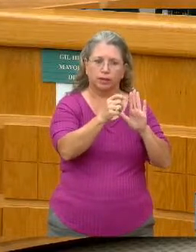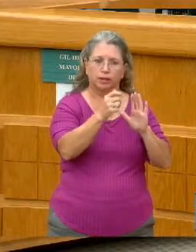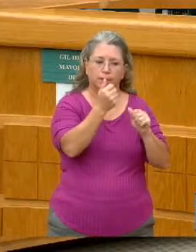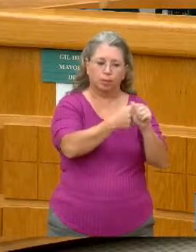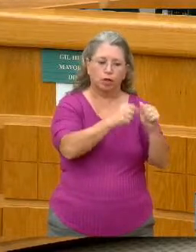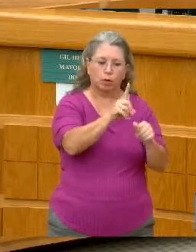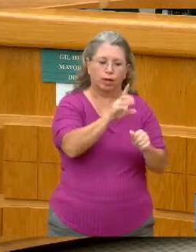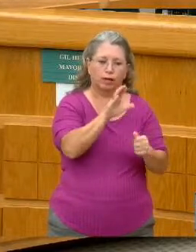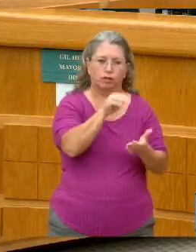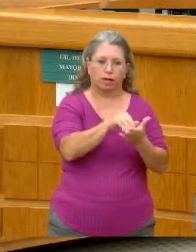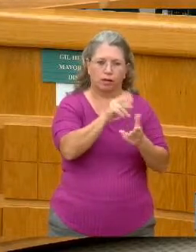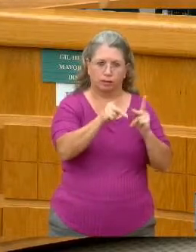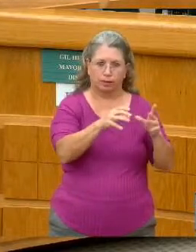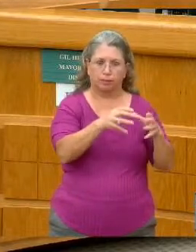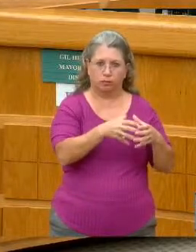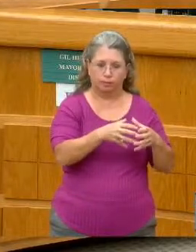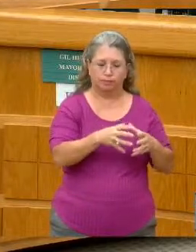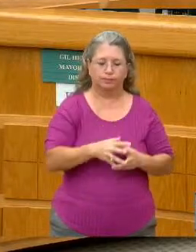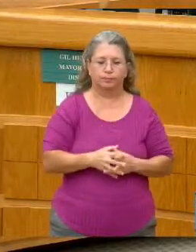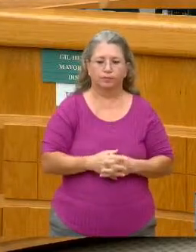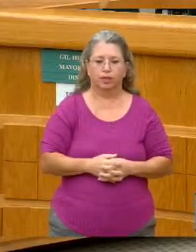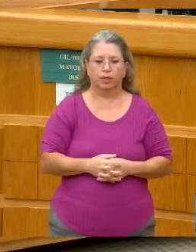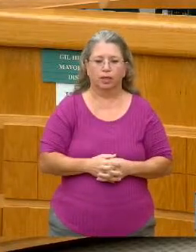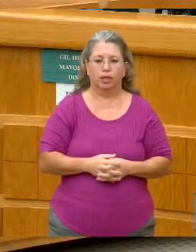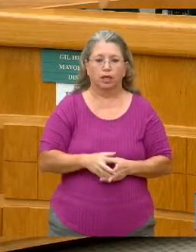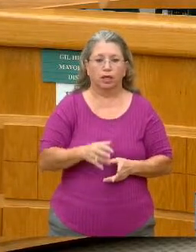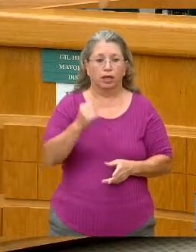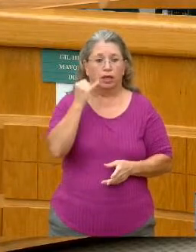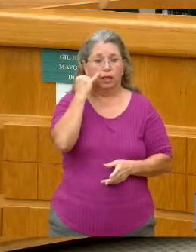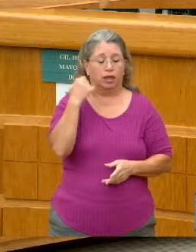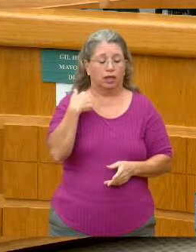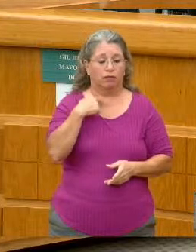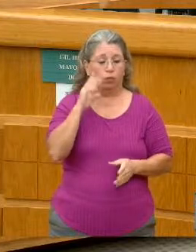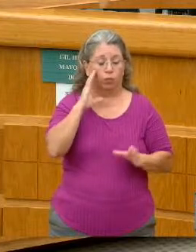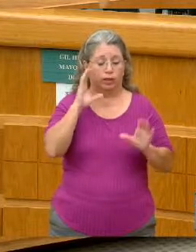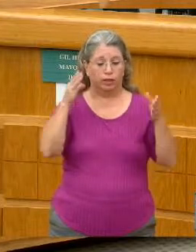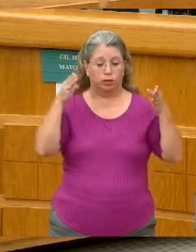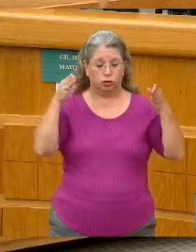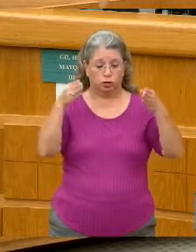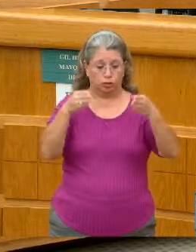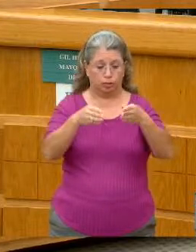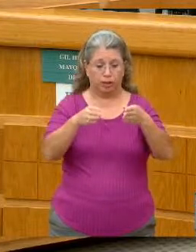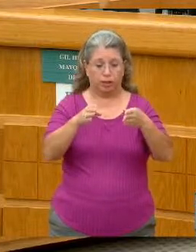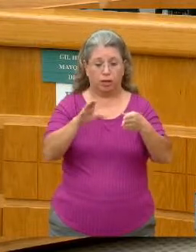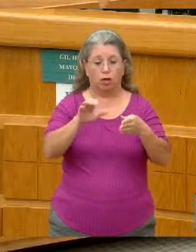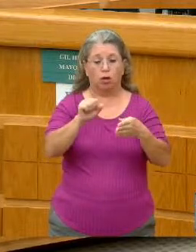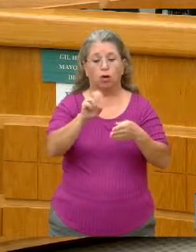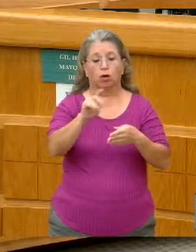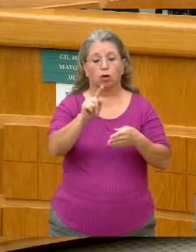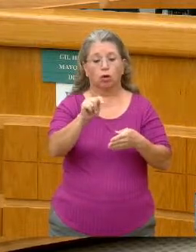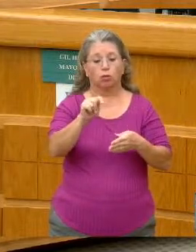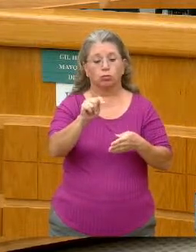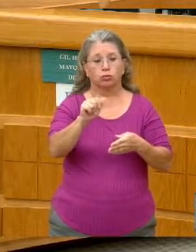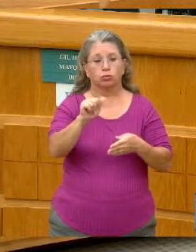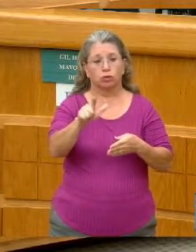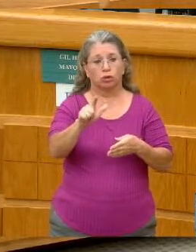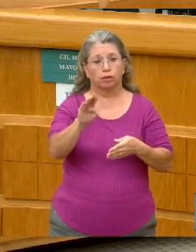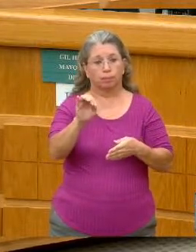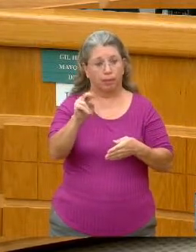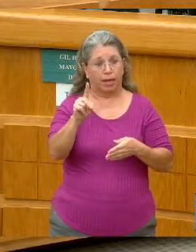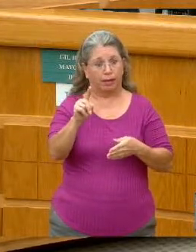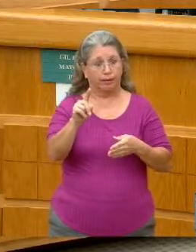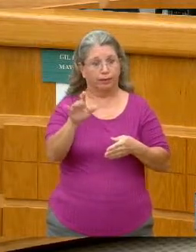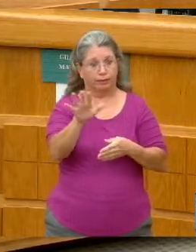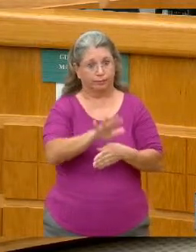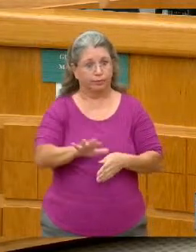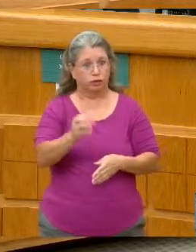If we zoom in on the coastal bend, so the other counties besides Nueces, we want to know what that looks like. Well, B County